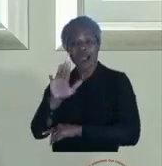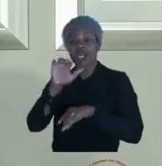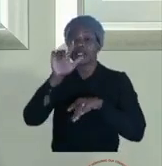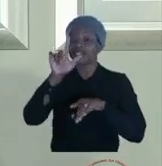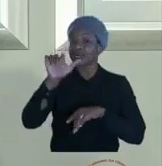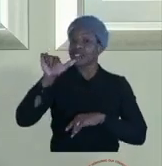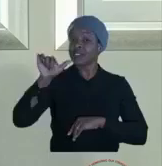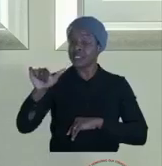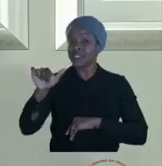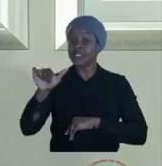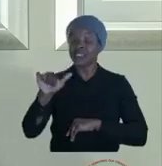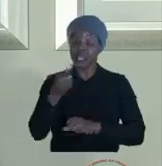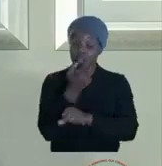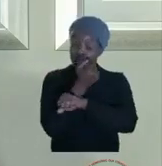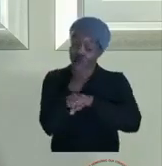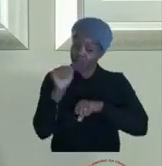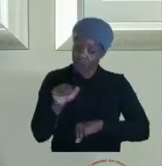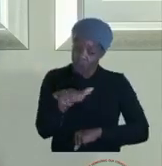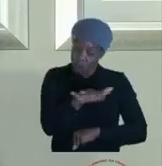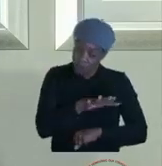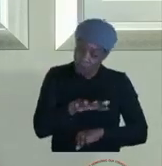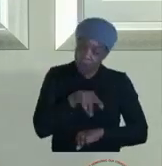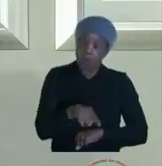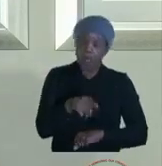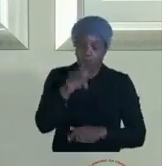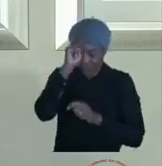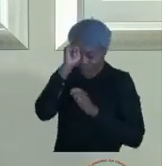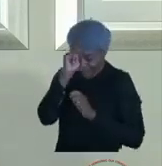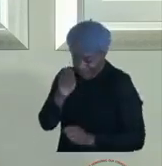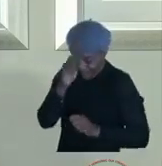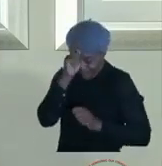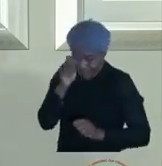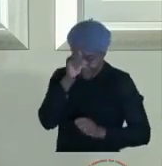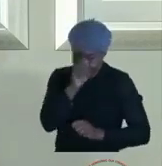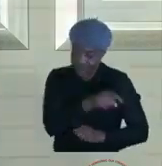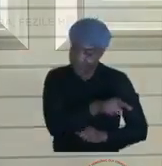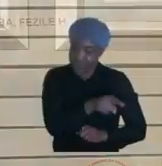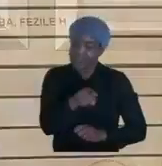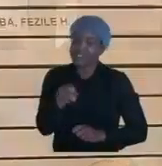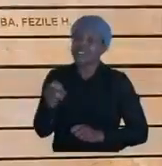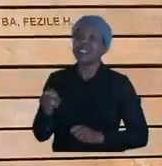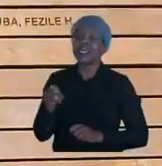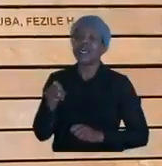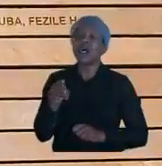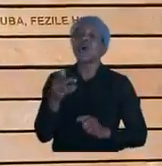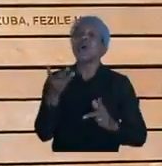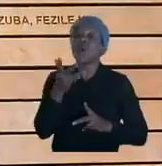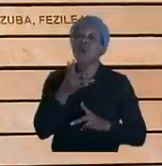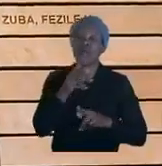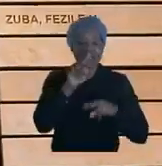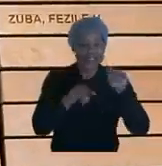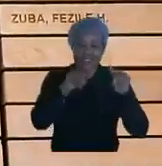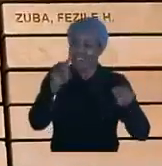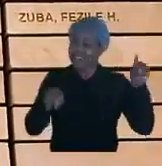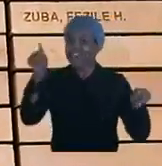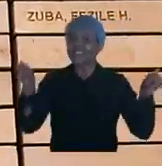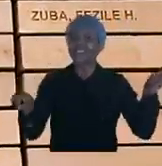Uprising, Freedom Park honors all young people and youth who participated in different forms of